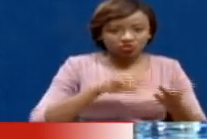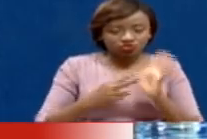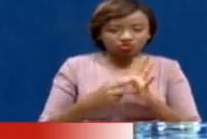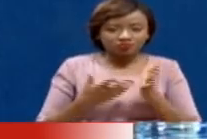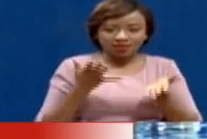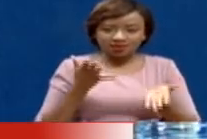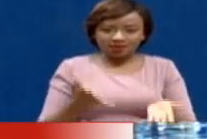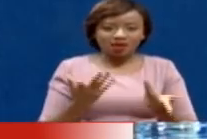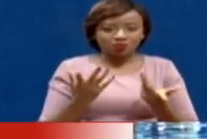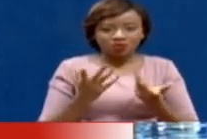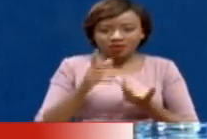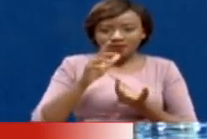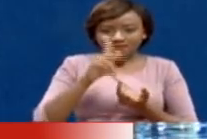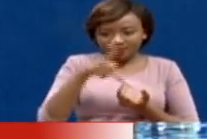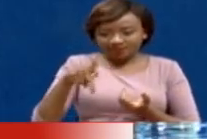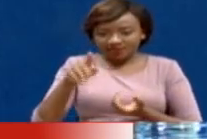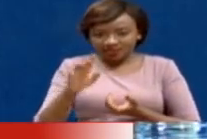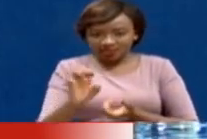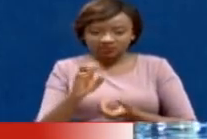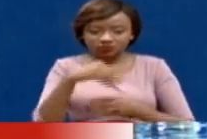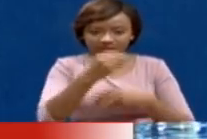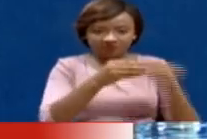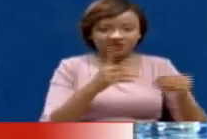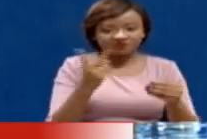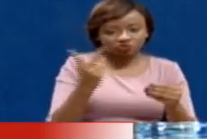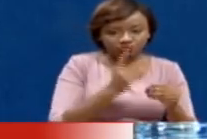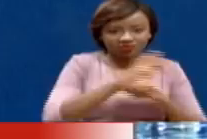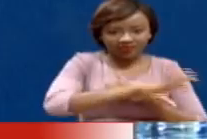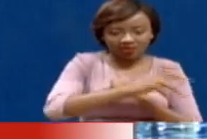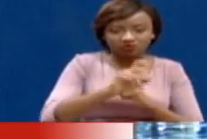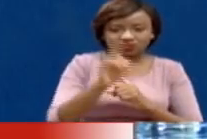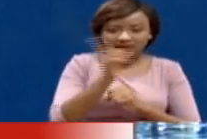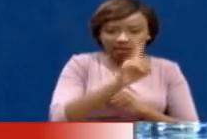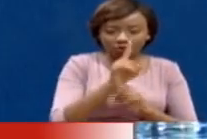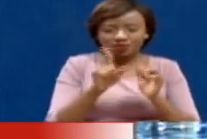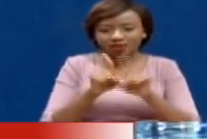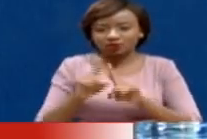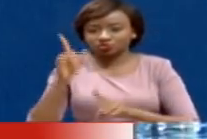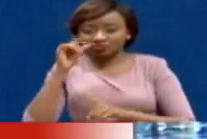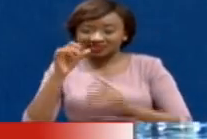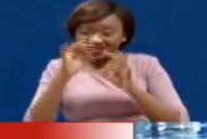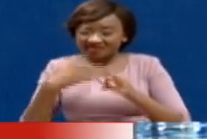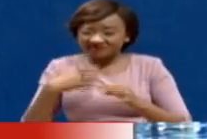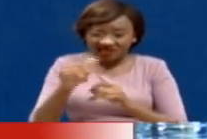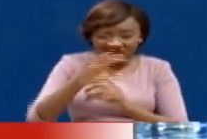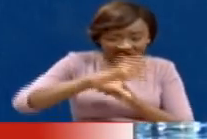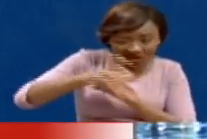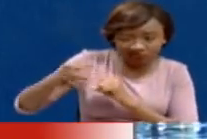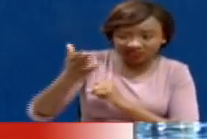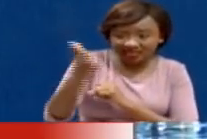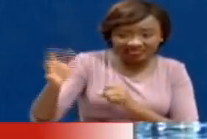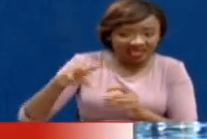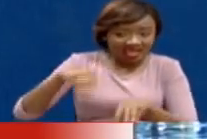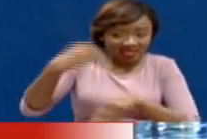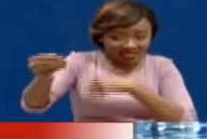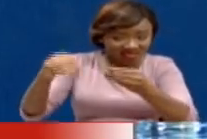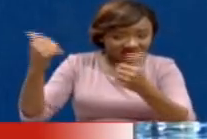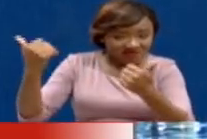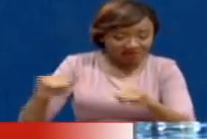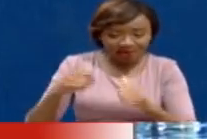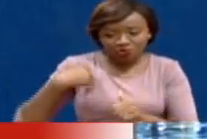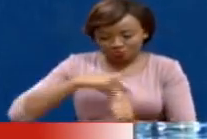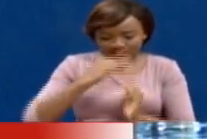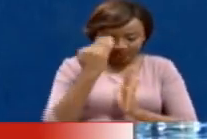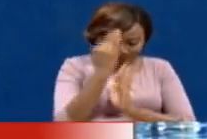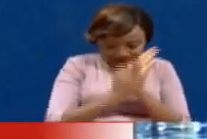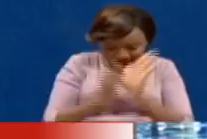PPEs will still go to Nairobi and Mombasa. If there's any county that has not received, we are making arrangements to ensure that each